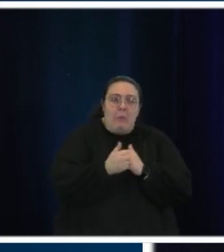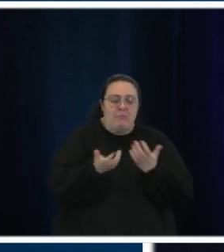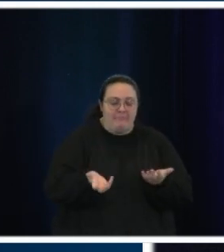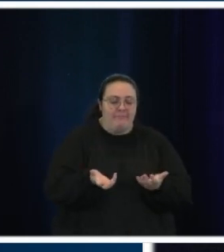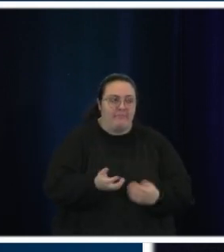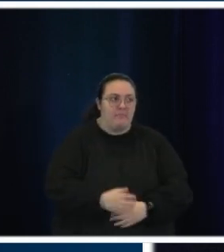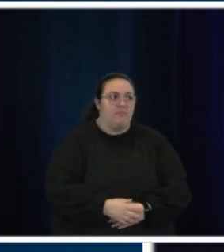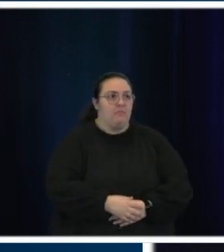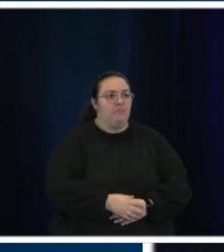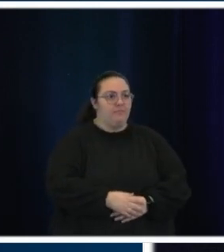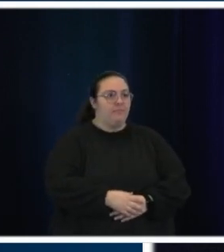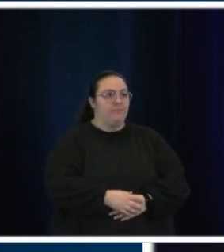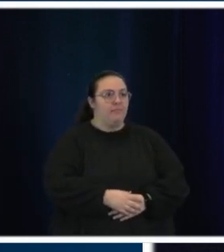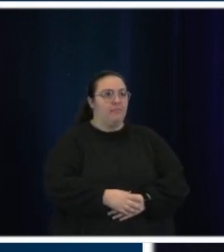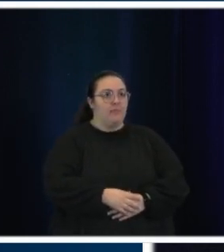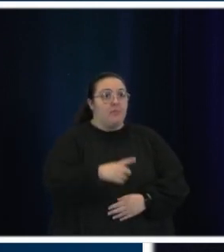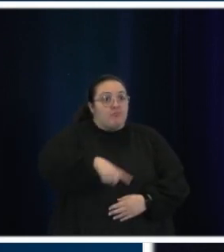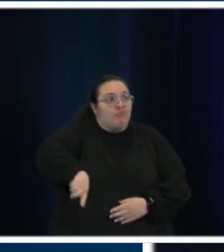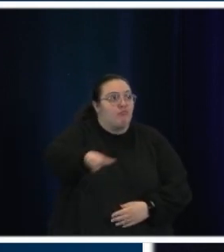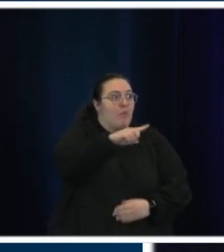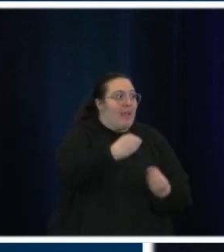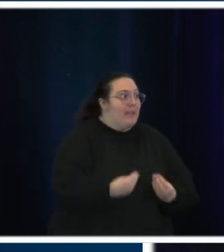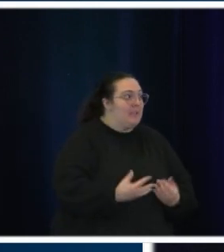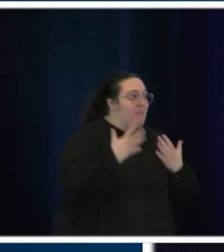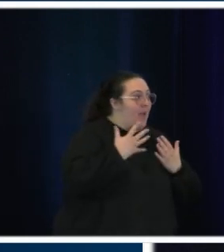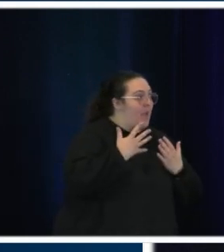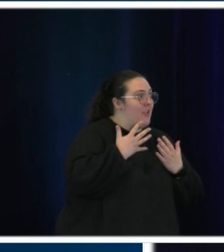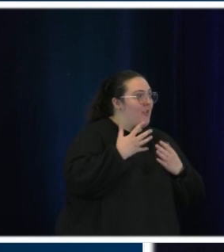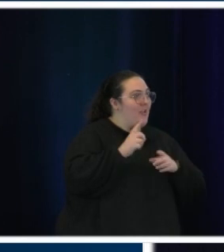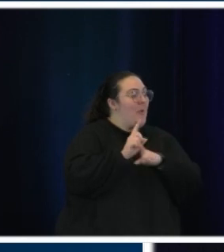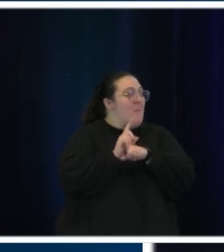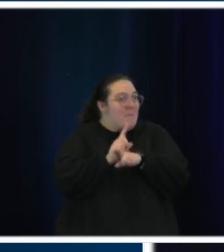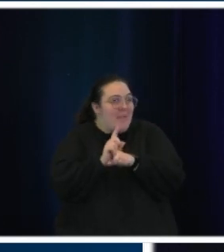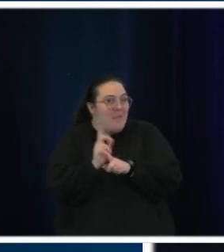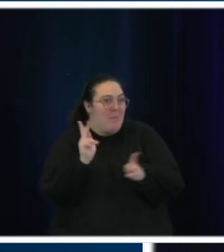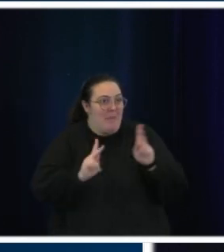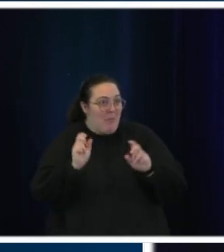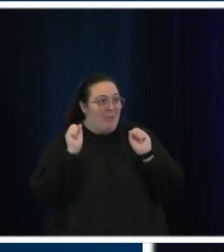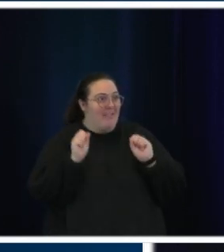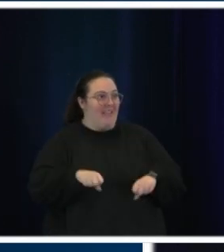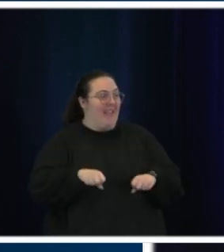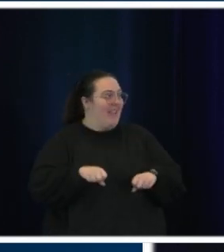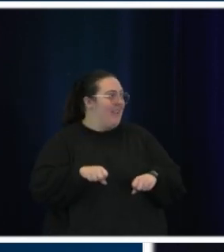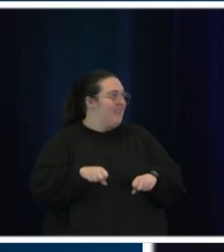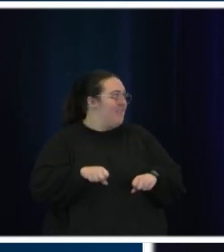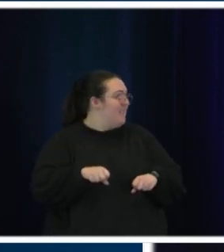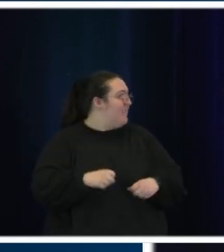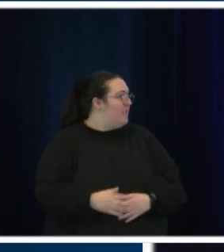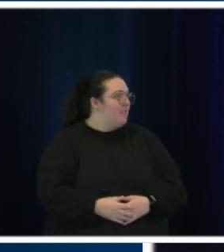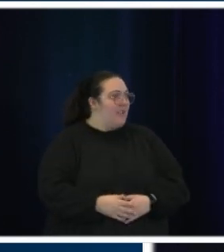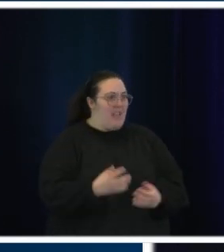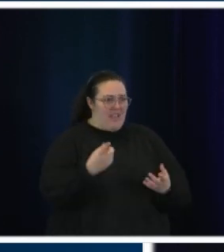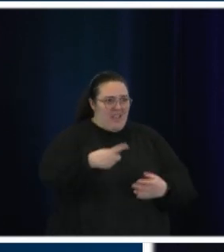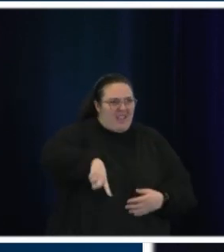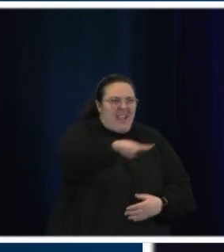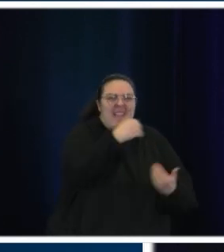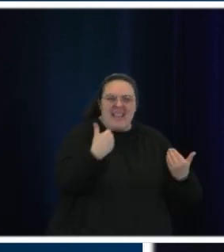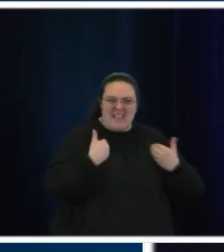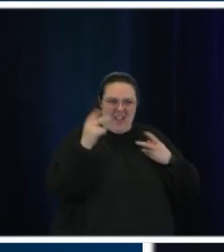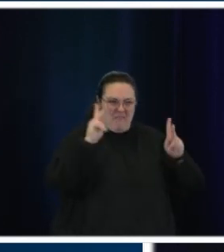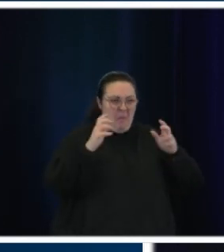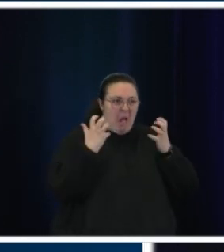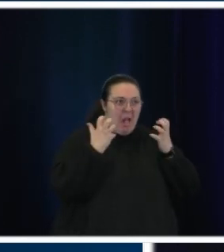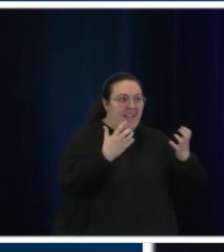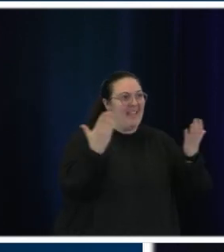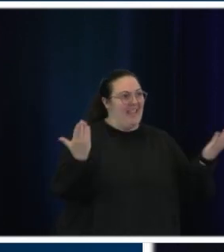You can inspire and mentor individuals. Make sure I'm on the right page. You can inspire and mentor individuals. I see all these young people in front of us, and